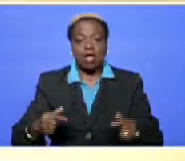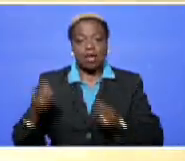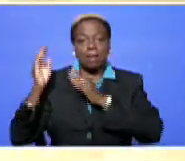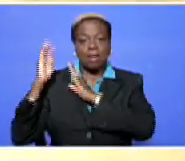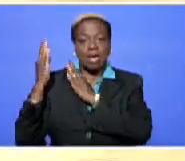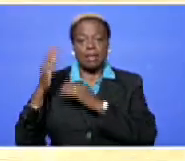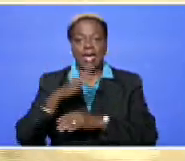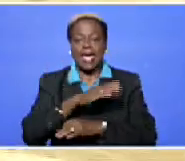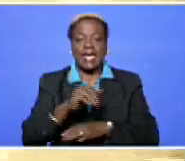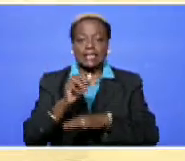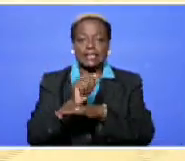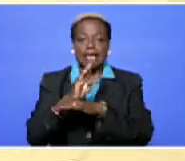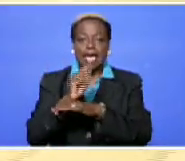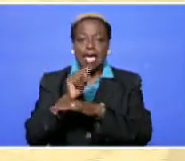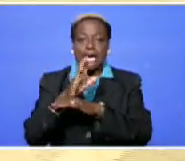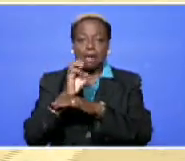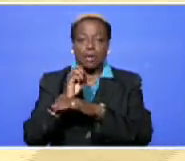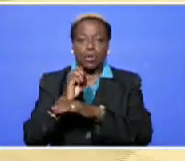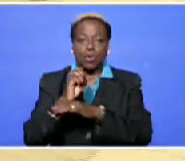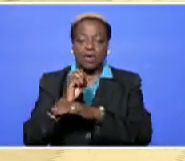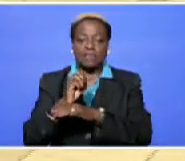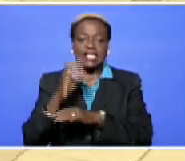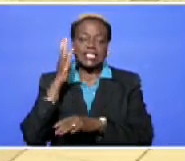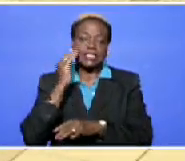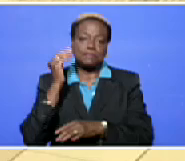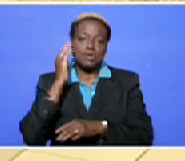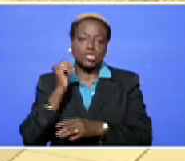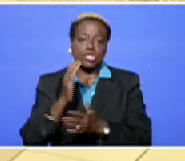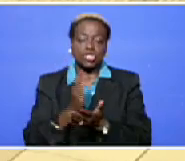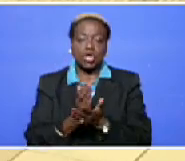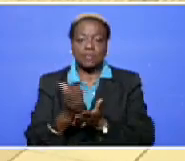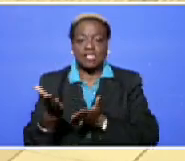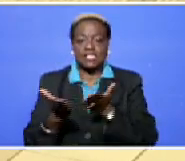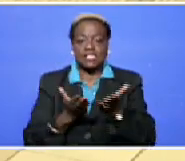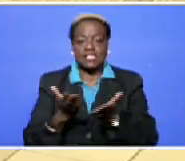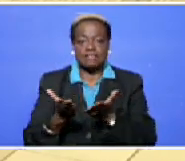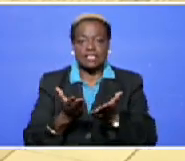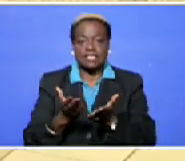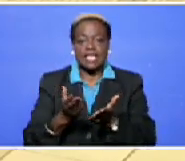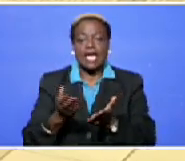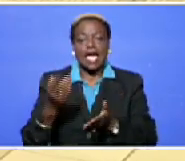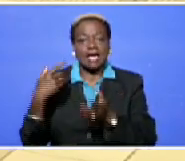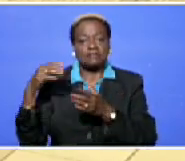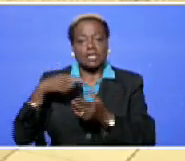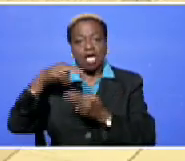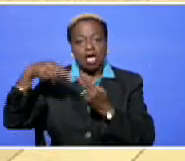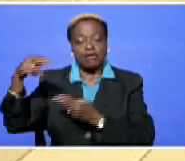in service from the onslaught of Hurricane Dorian. Jimmy Swain, ZNS Network News.